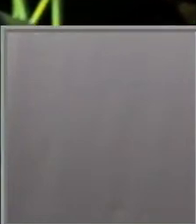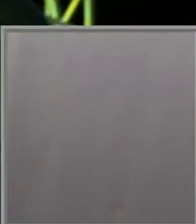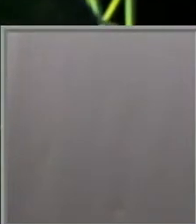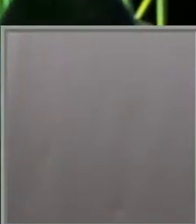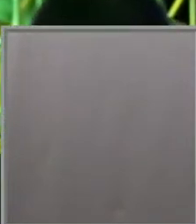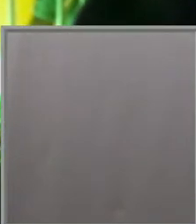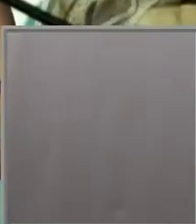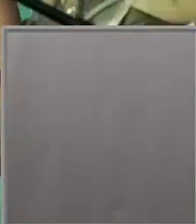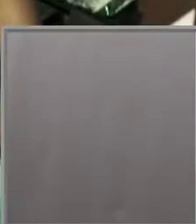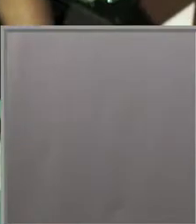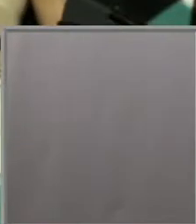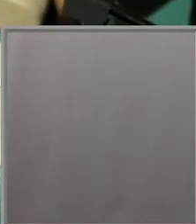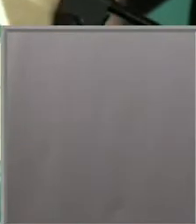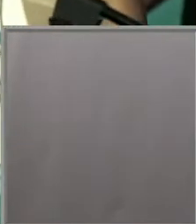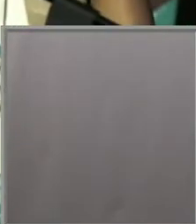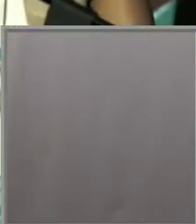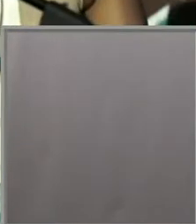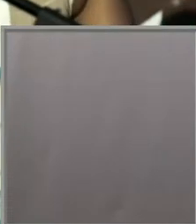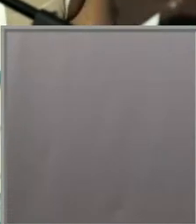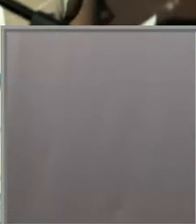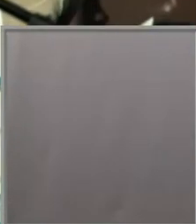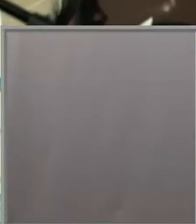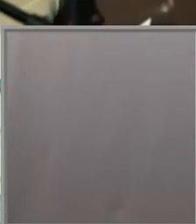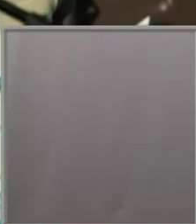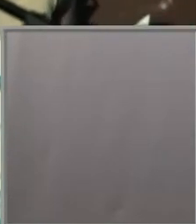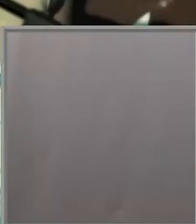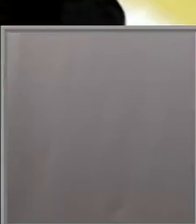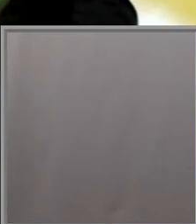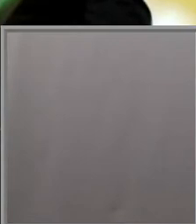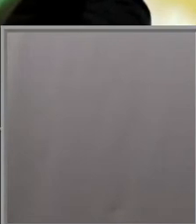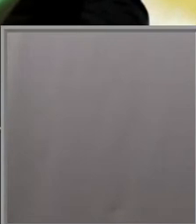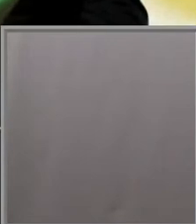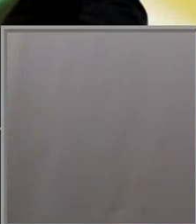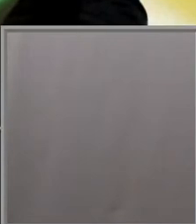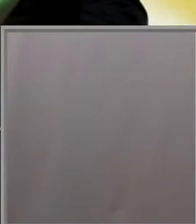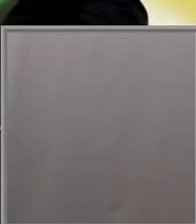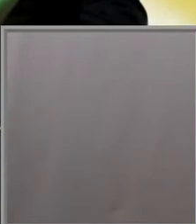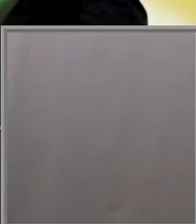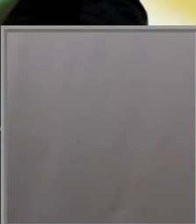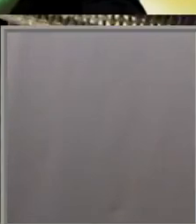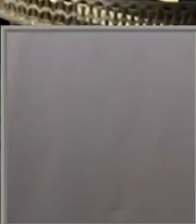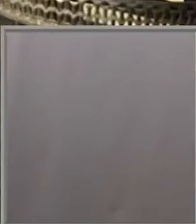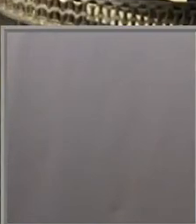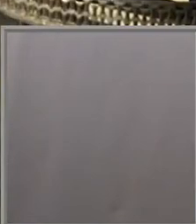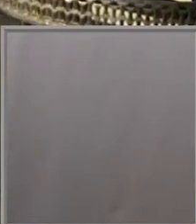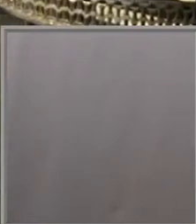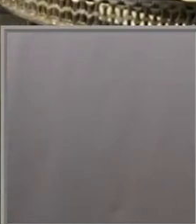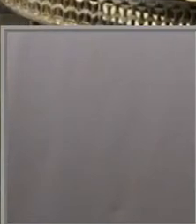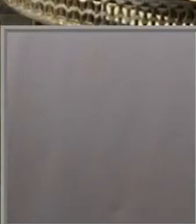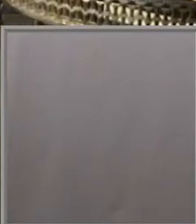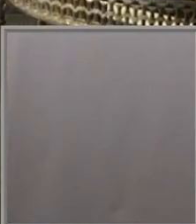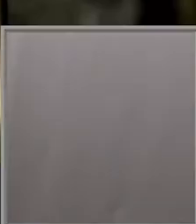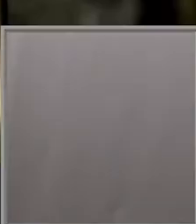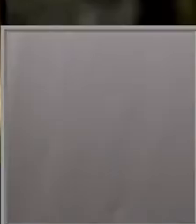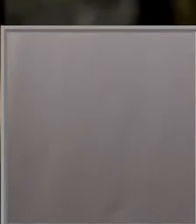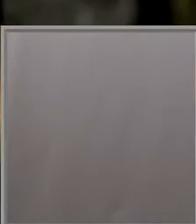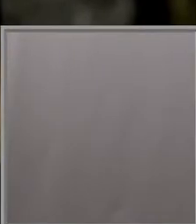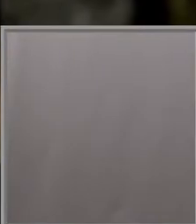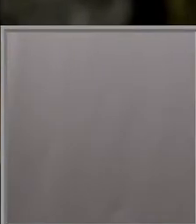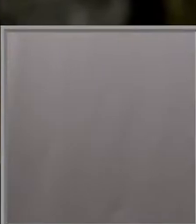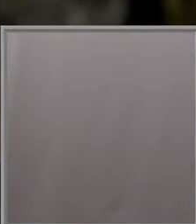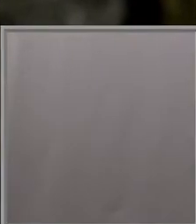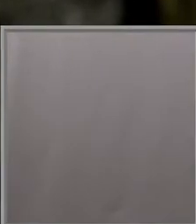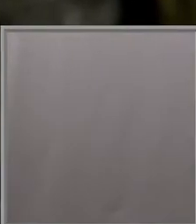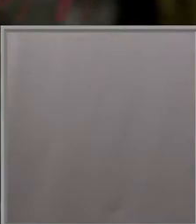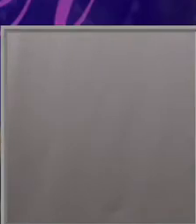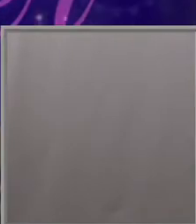car spinning. So when I'm not at university, I'm spinning or chilling with my family. That's just basically my life. I was